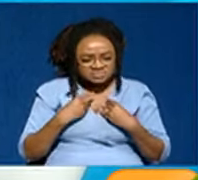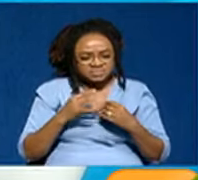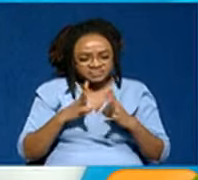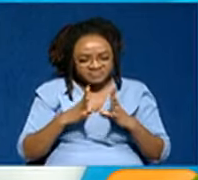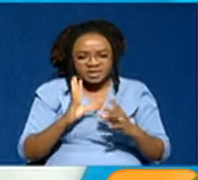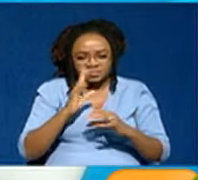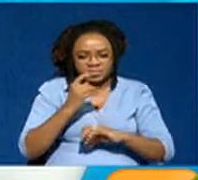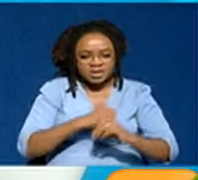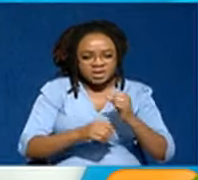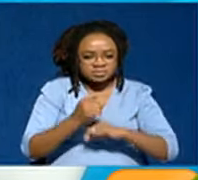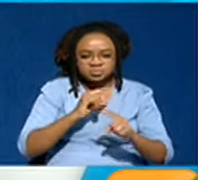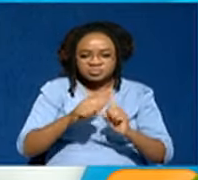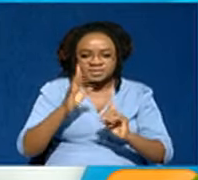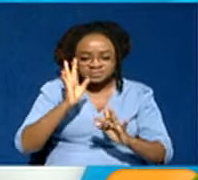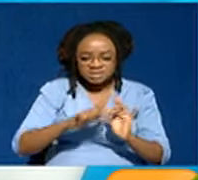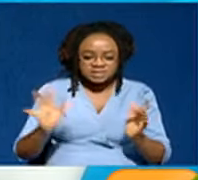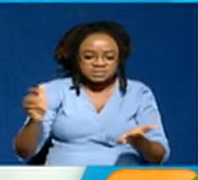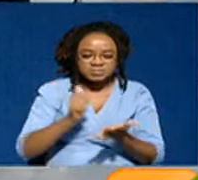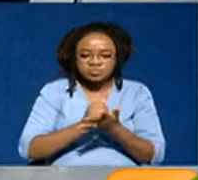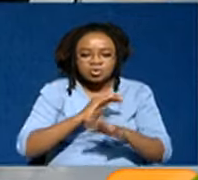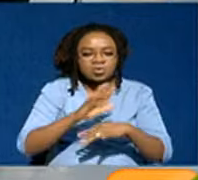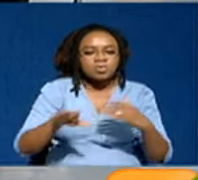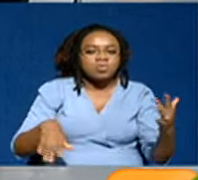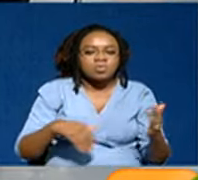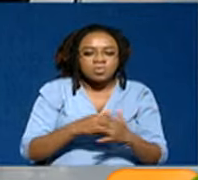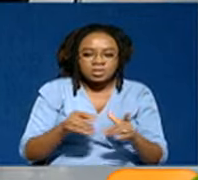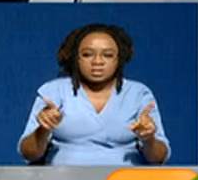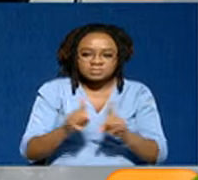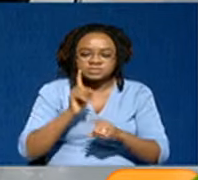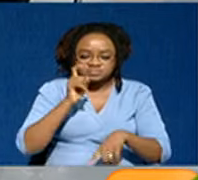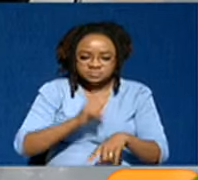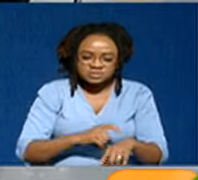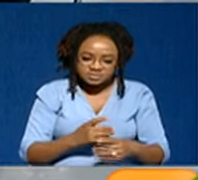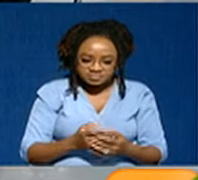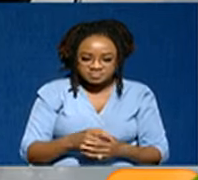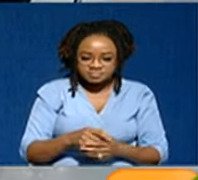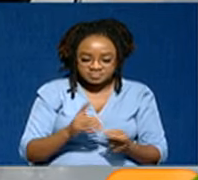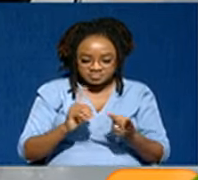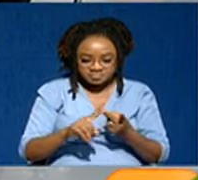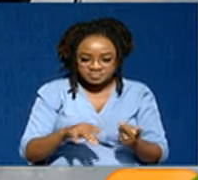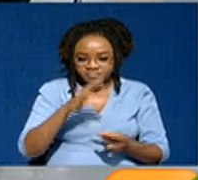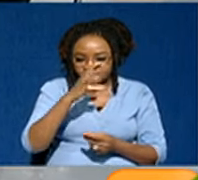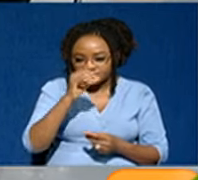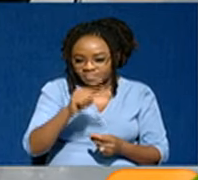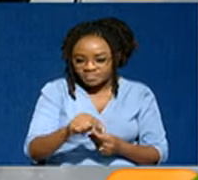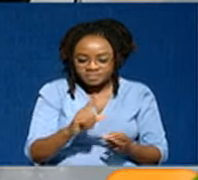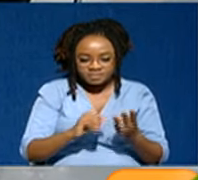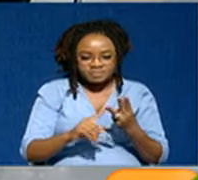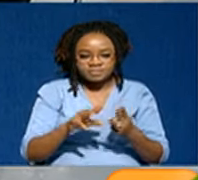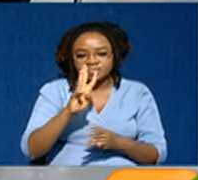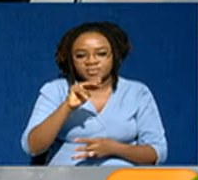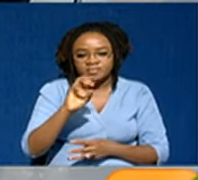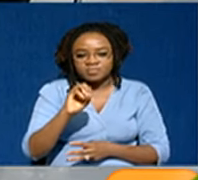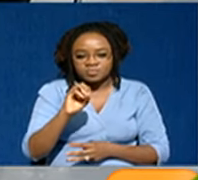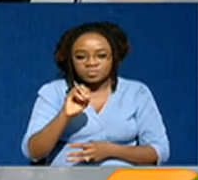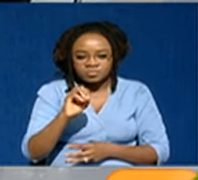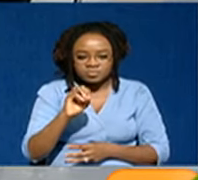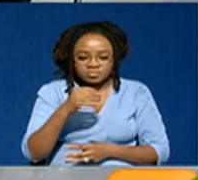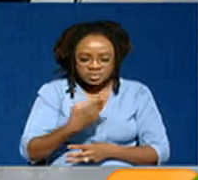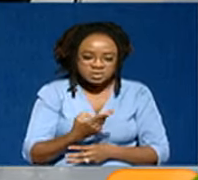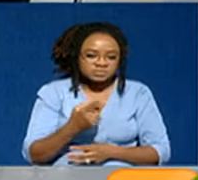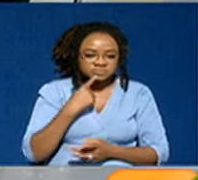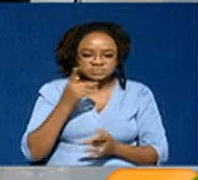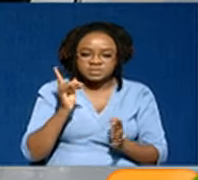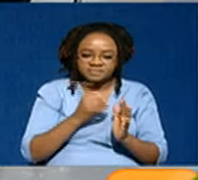at the same time. Same thing Matende Cheru is saying now. The Council of Governors is saying the same thing. We can't absorb everyone at the same time. There's a physical space